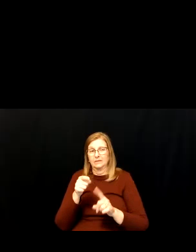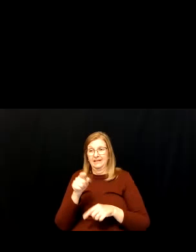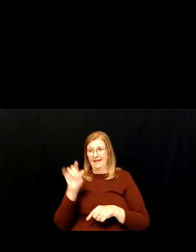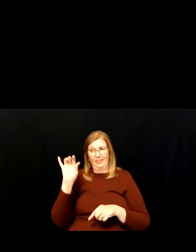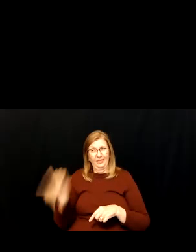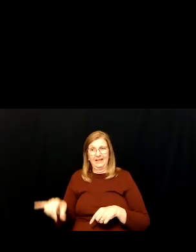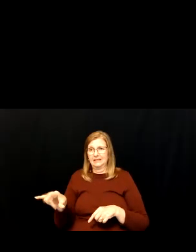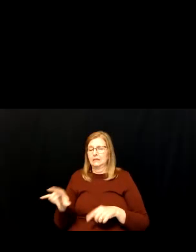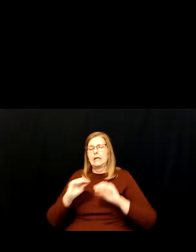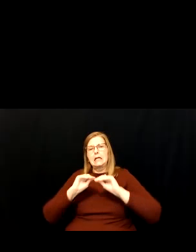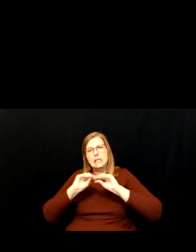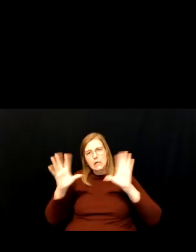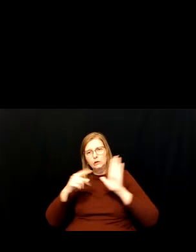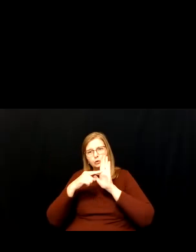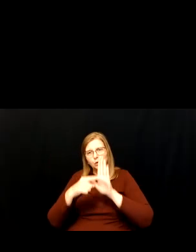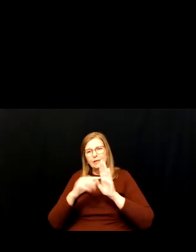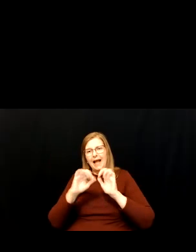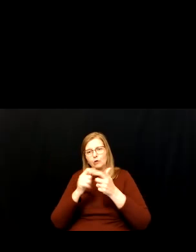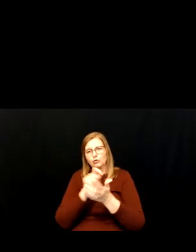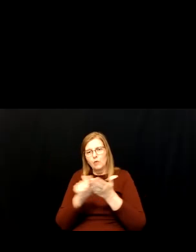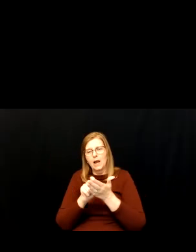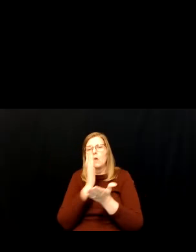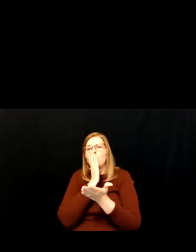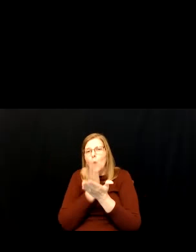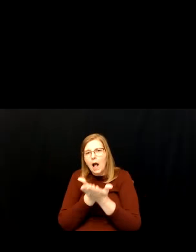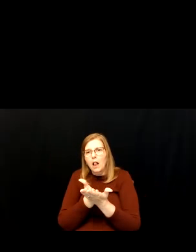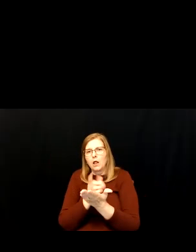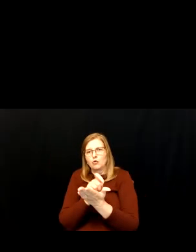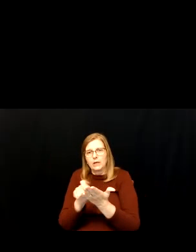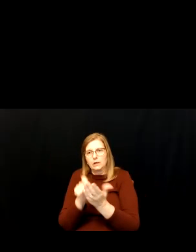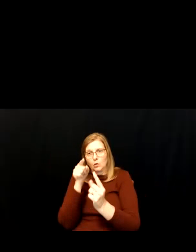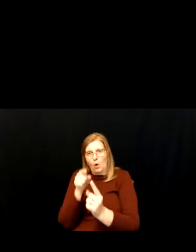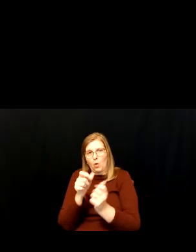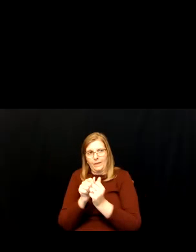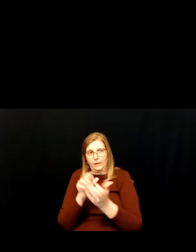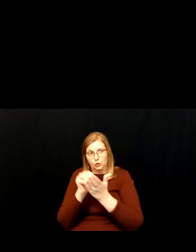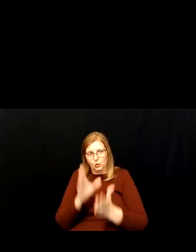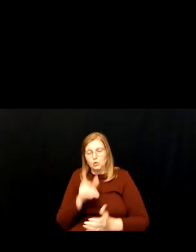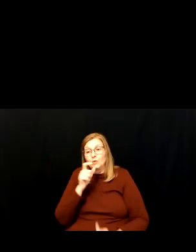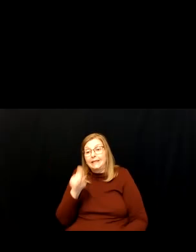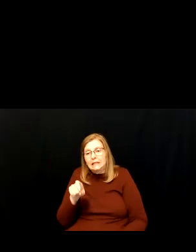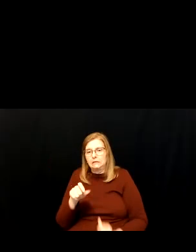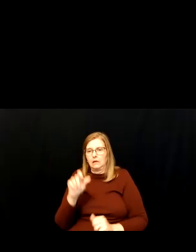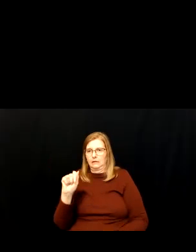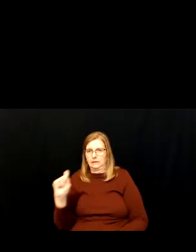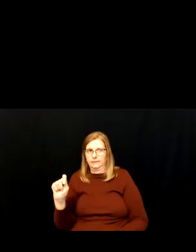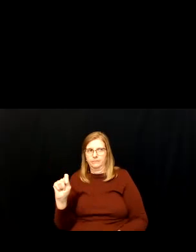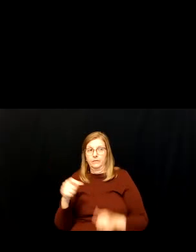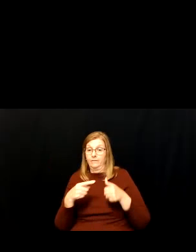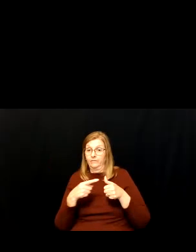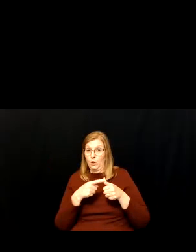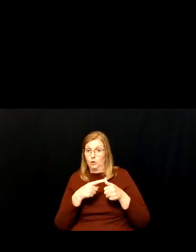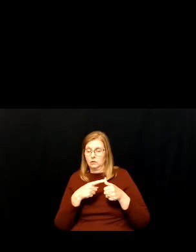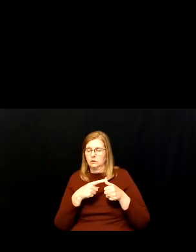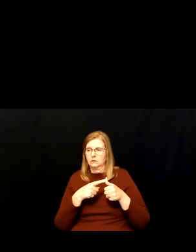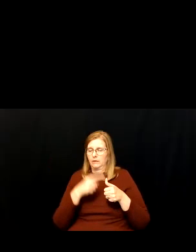It clearly shows you how to write a well-written goal with a student who needs assistive technology. So first you need to consider